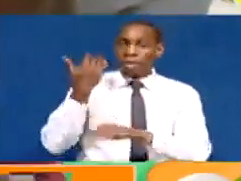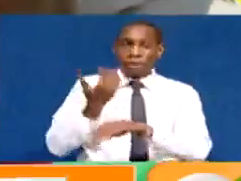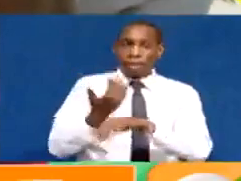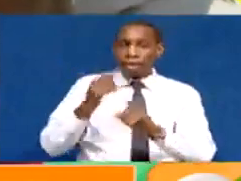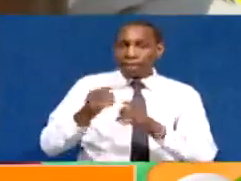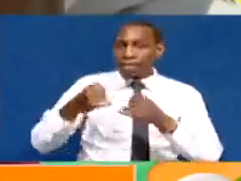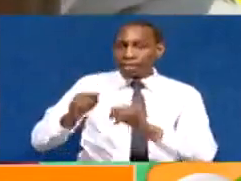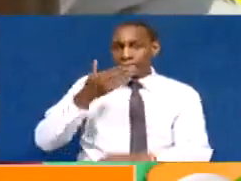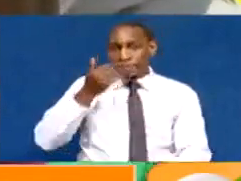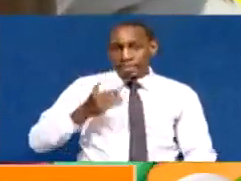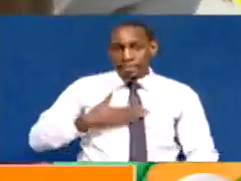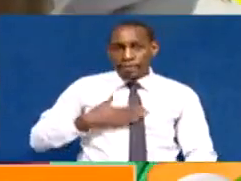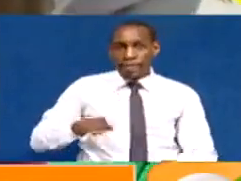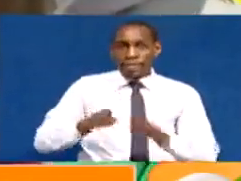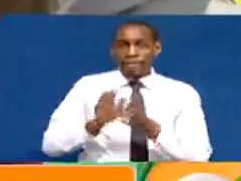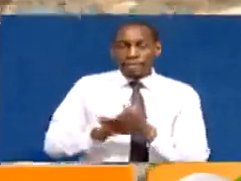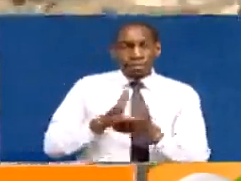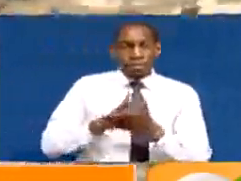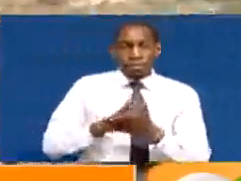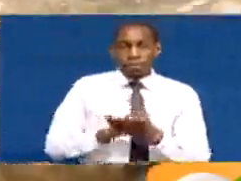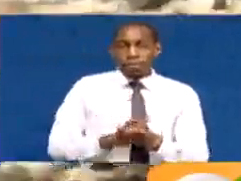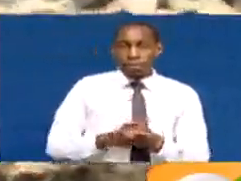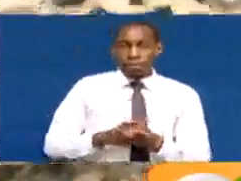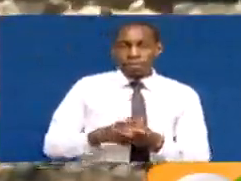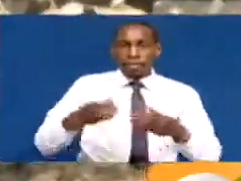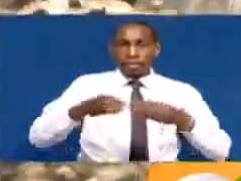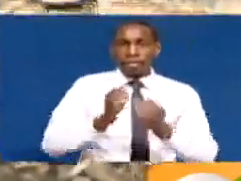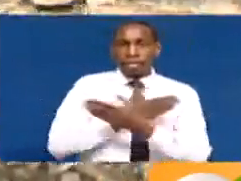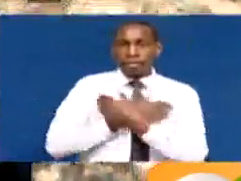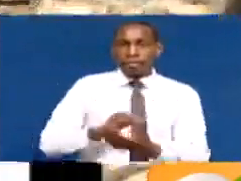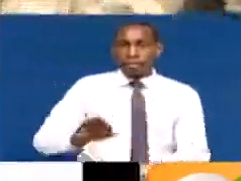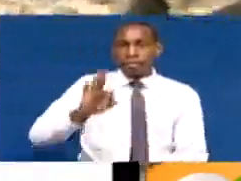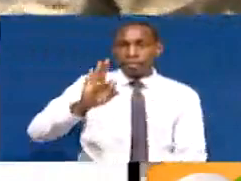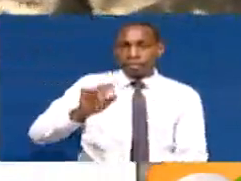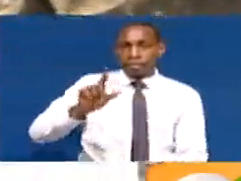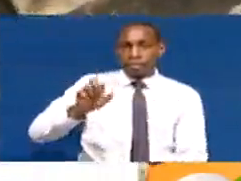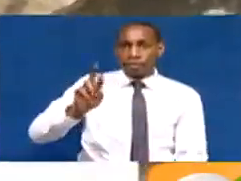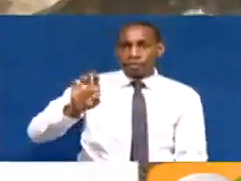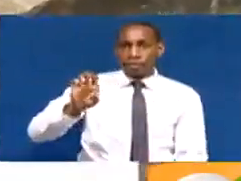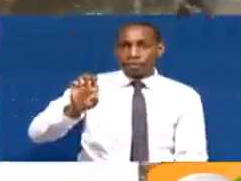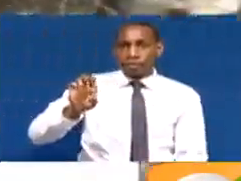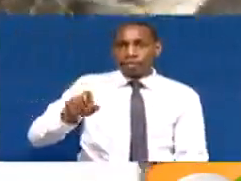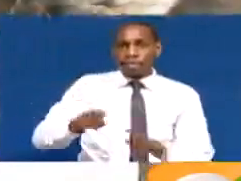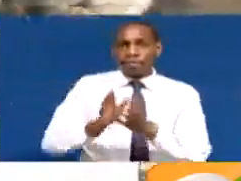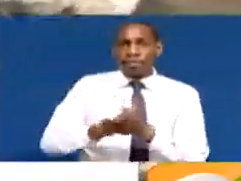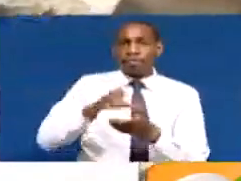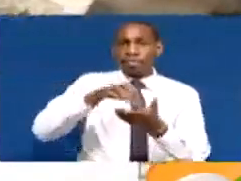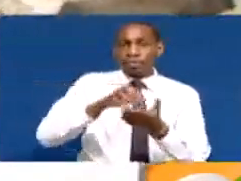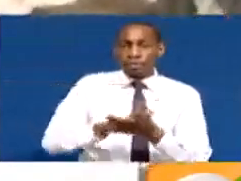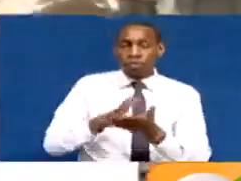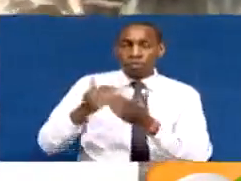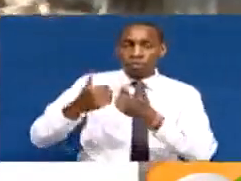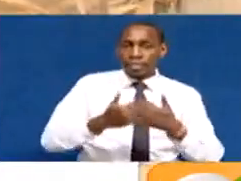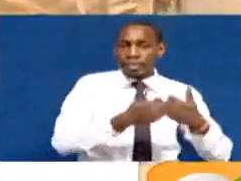but I tried my best and I beat the odds. Her classmate Florence Kwamboka shares a similar script. The hardship